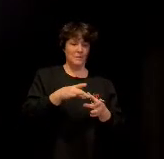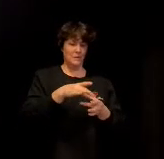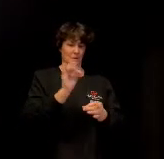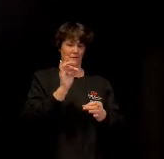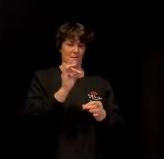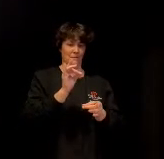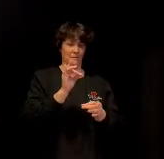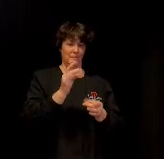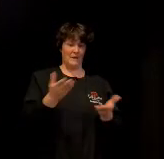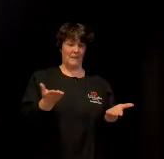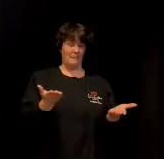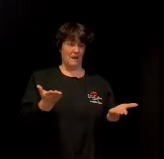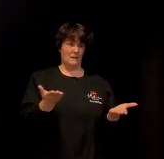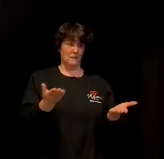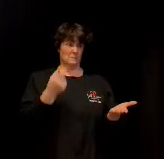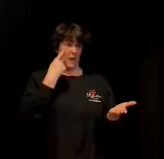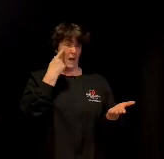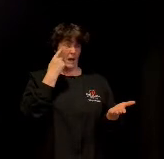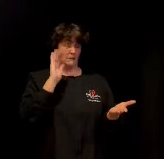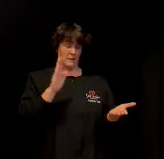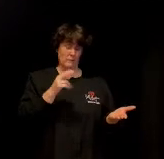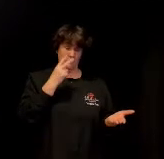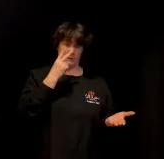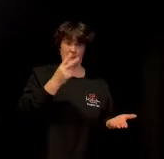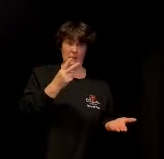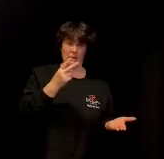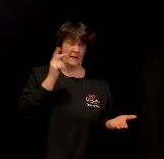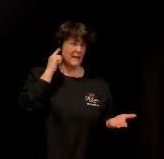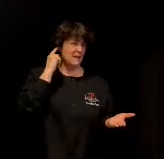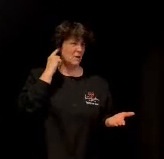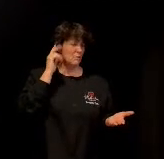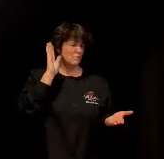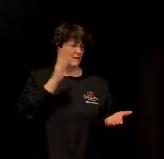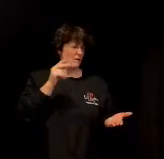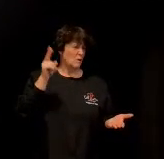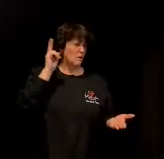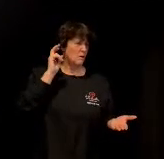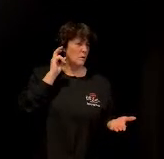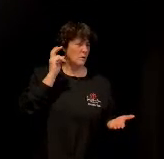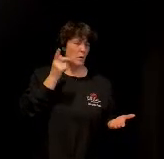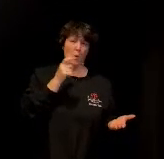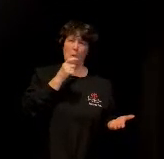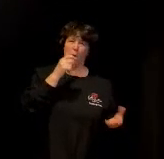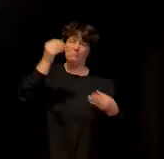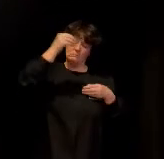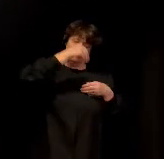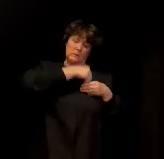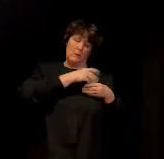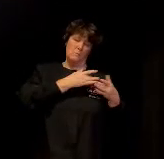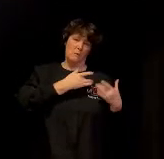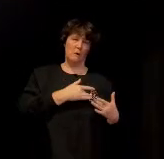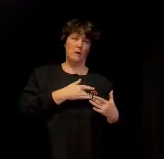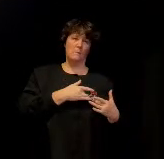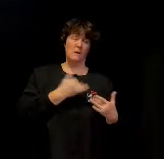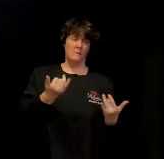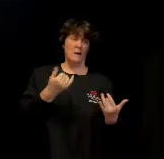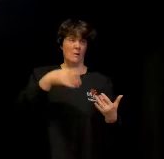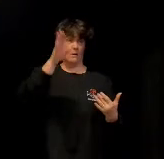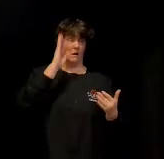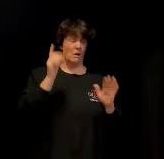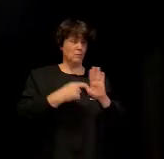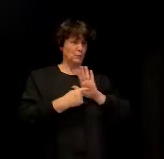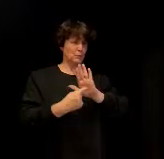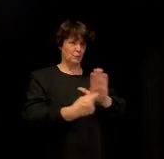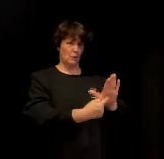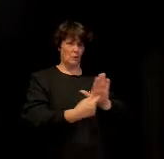things that I have not seen, nor ear heard, nor has entered into the heart of man, God now reveals those things to you and